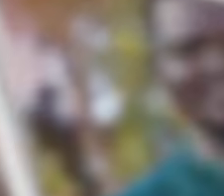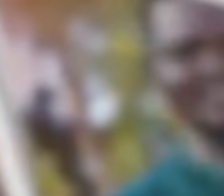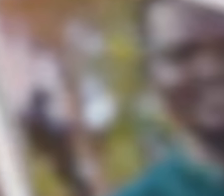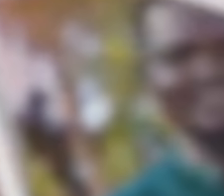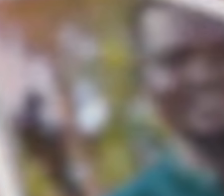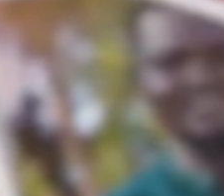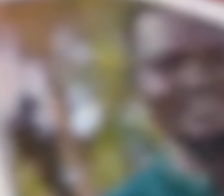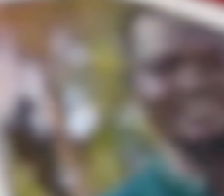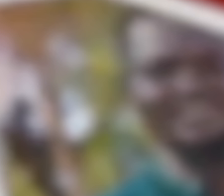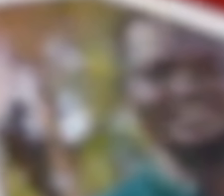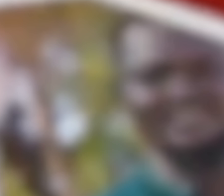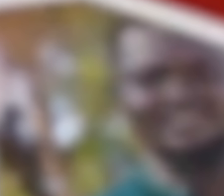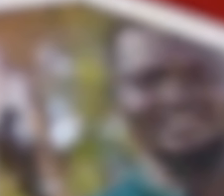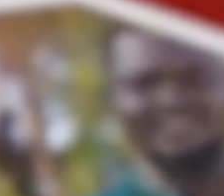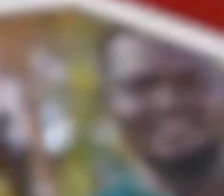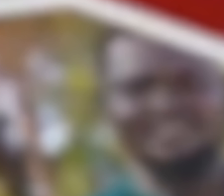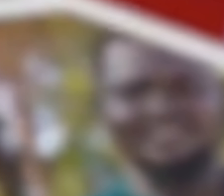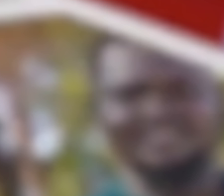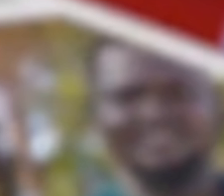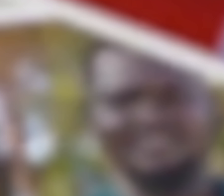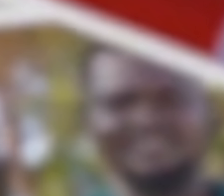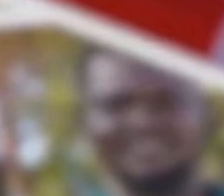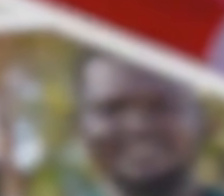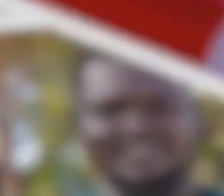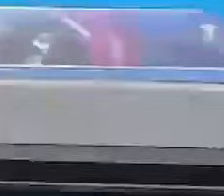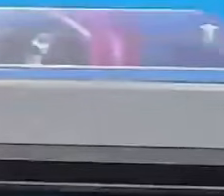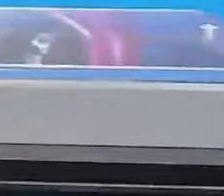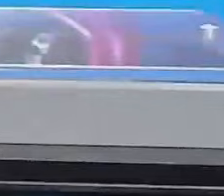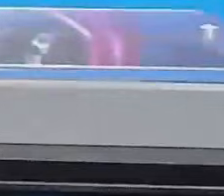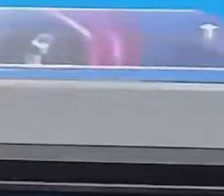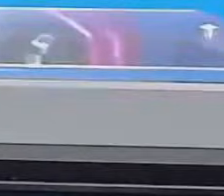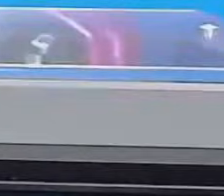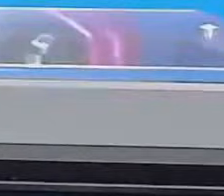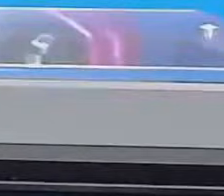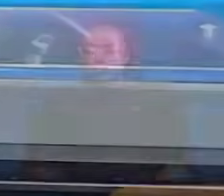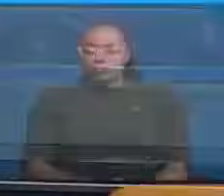So John Kamau.